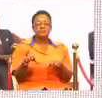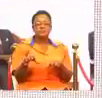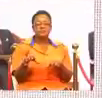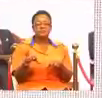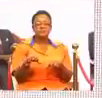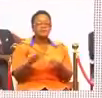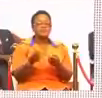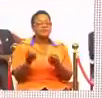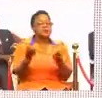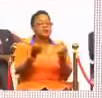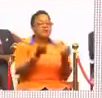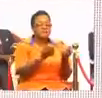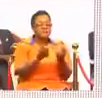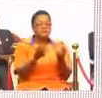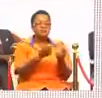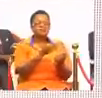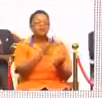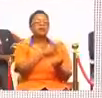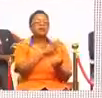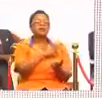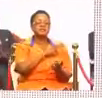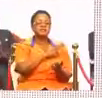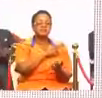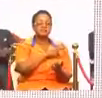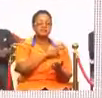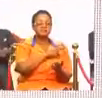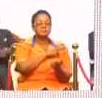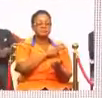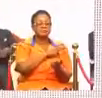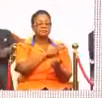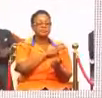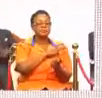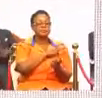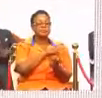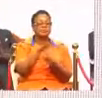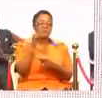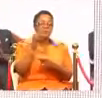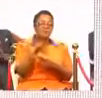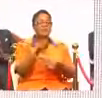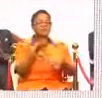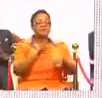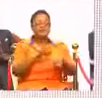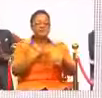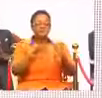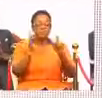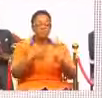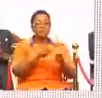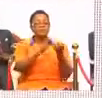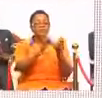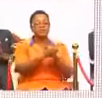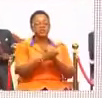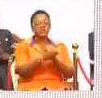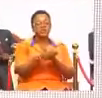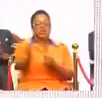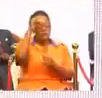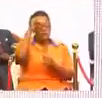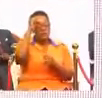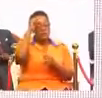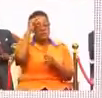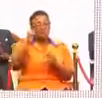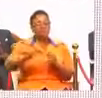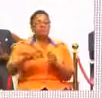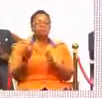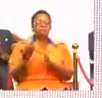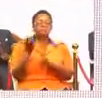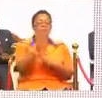Na wachache wanajitajirisha. This is the time to badilisha serikali hii tuwarudishie